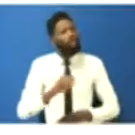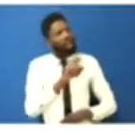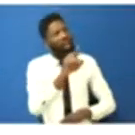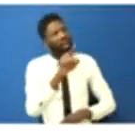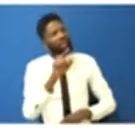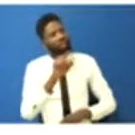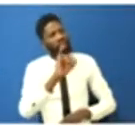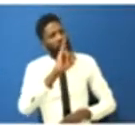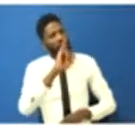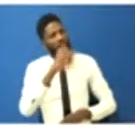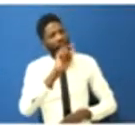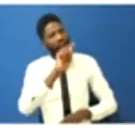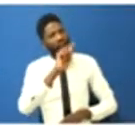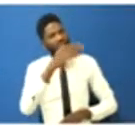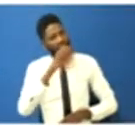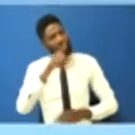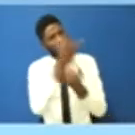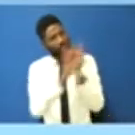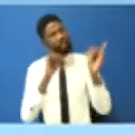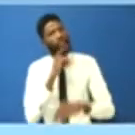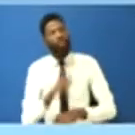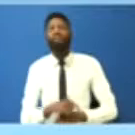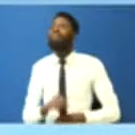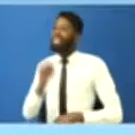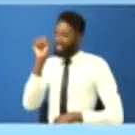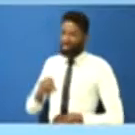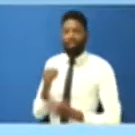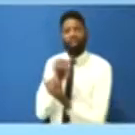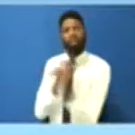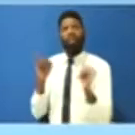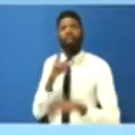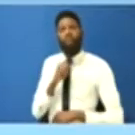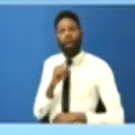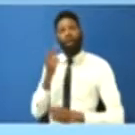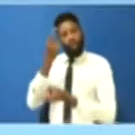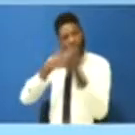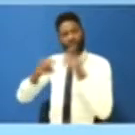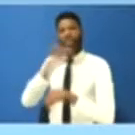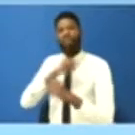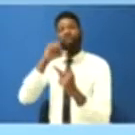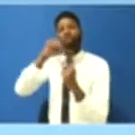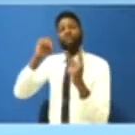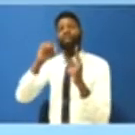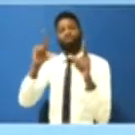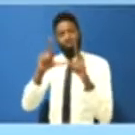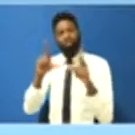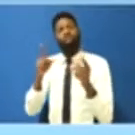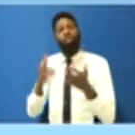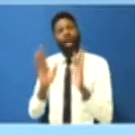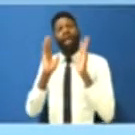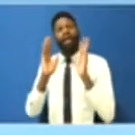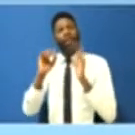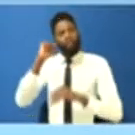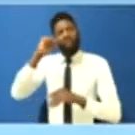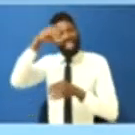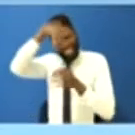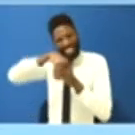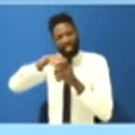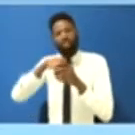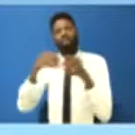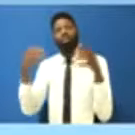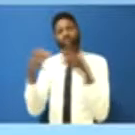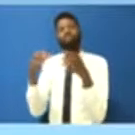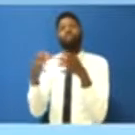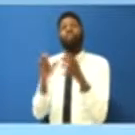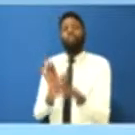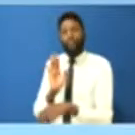is his own man he gathers his own man and he won his nomination he conversed for his nomination politically within within the party and uh